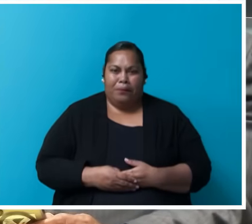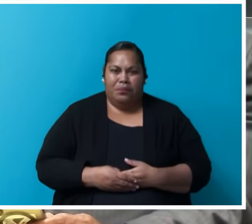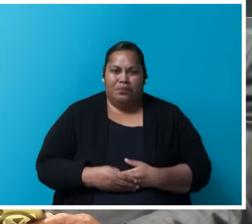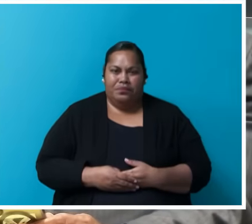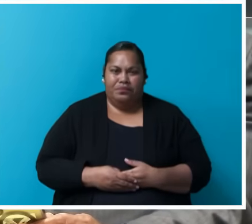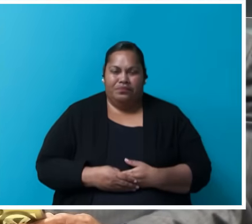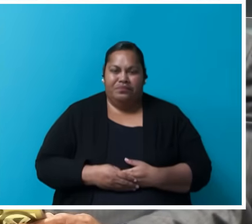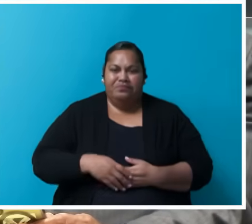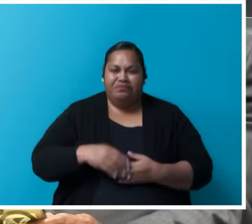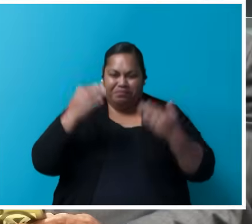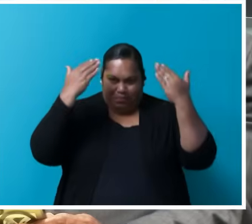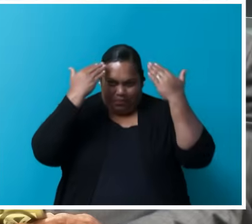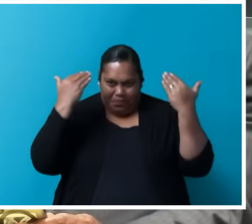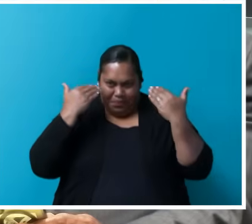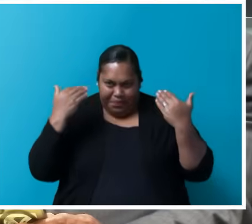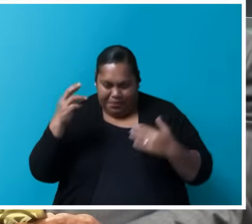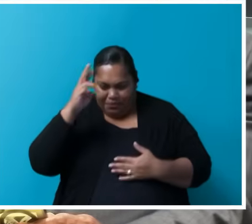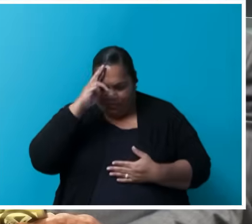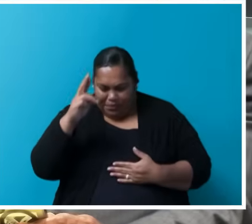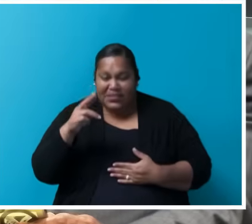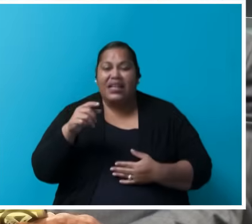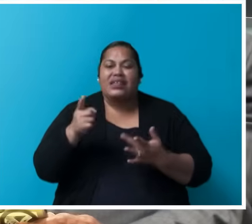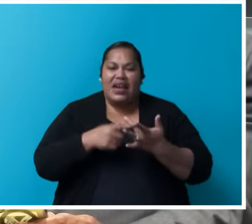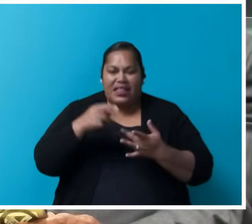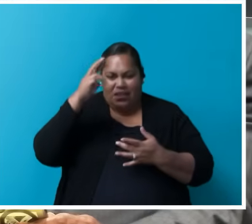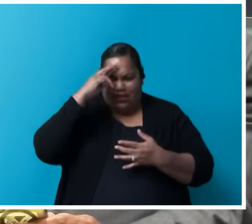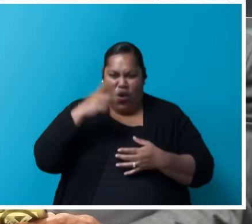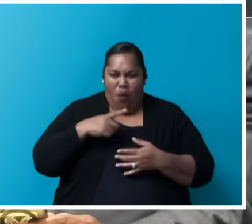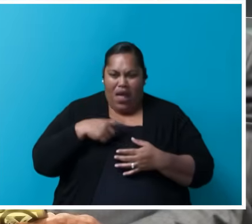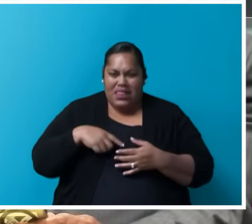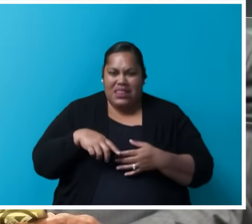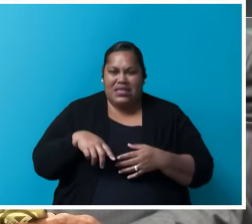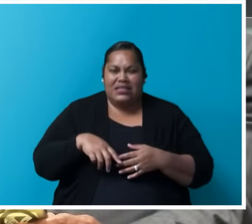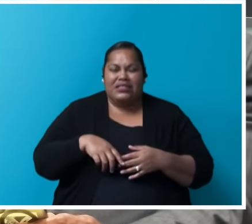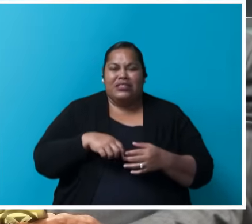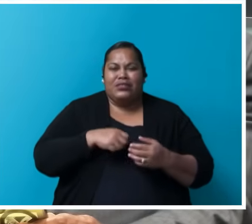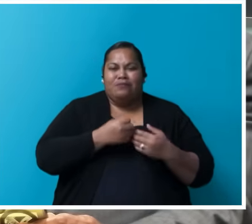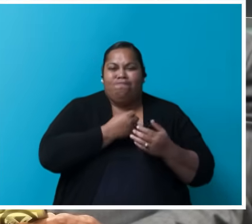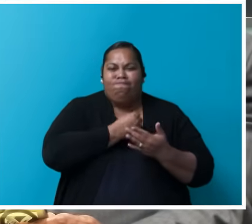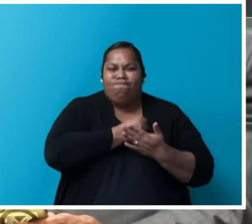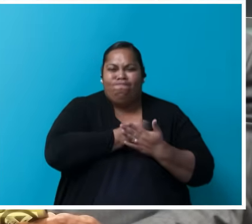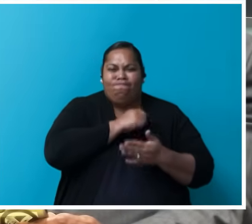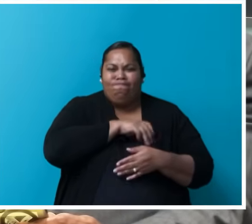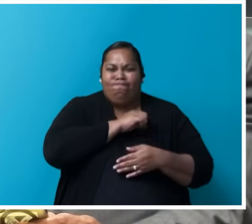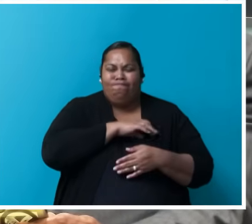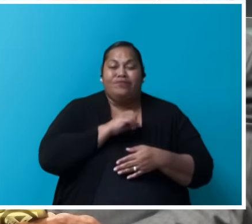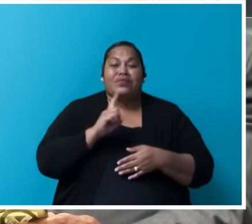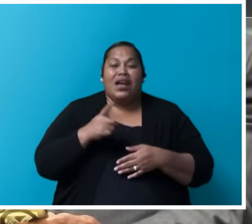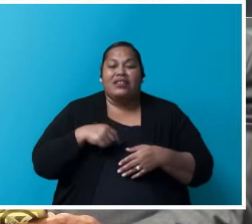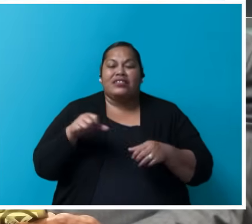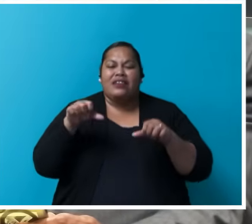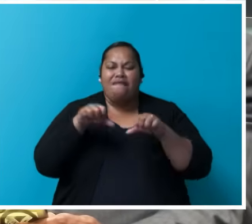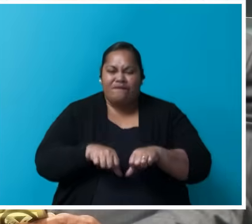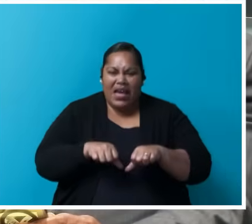Speaker said. And that's another reason why they are panicking. What I call the remnants of the failed Fiji